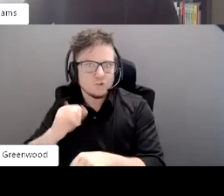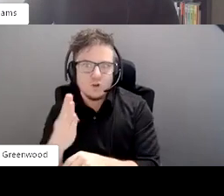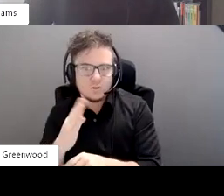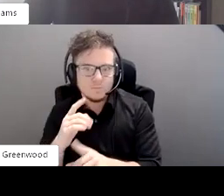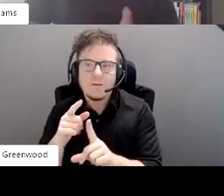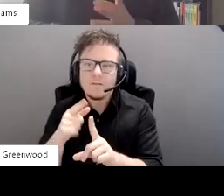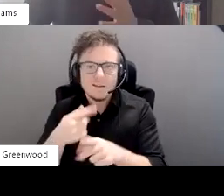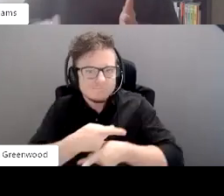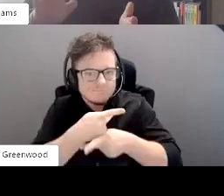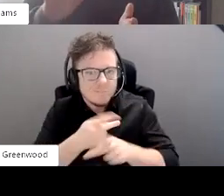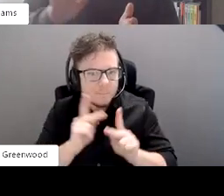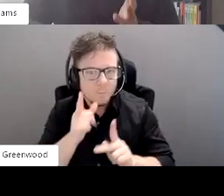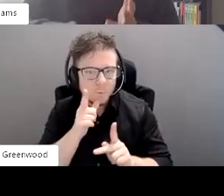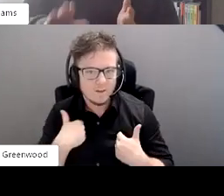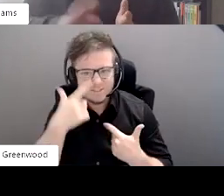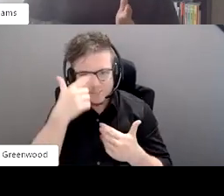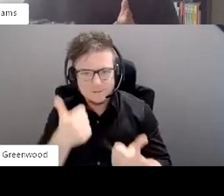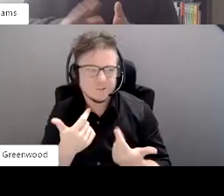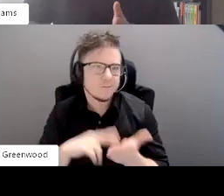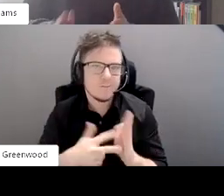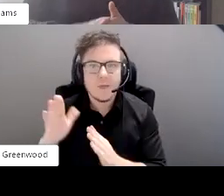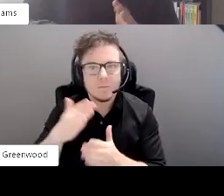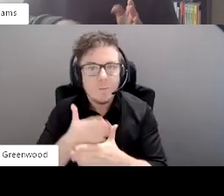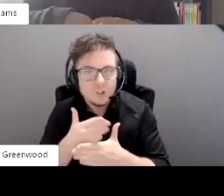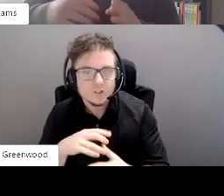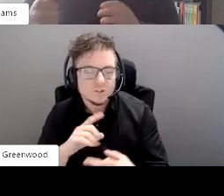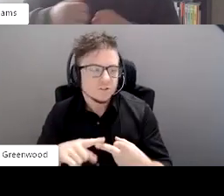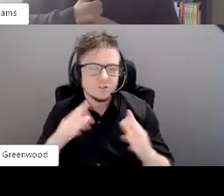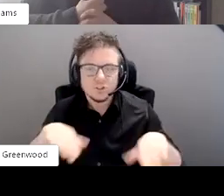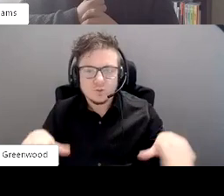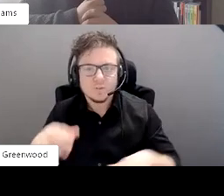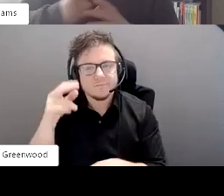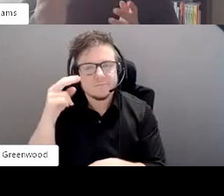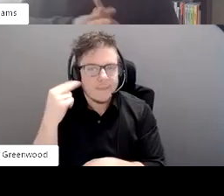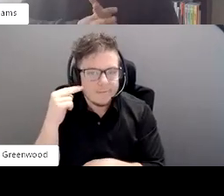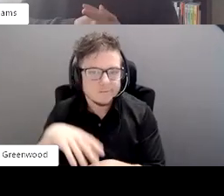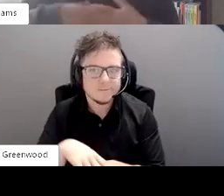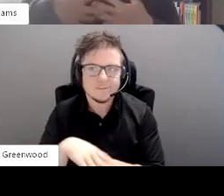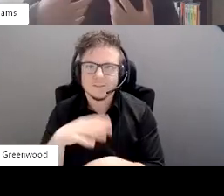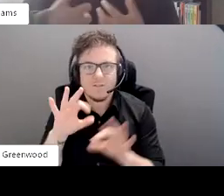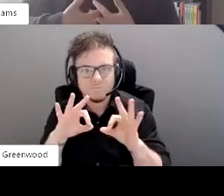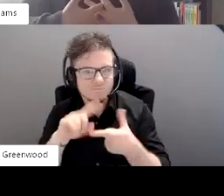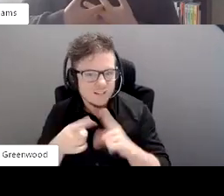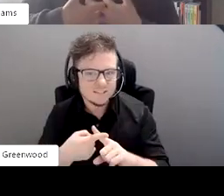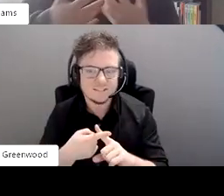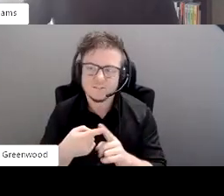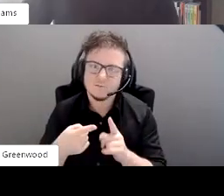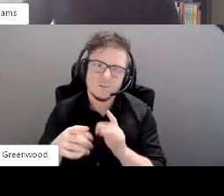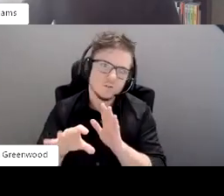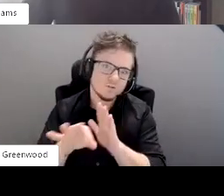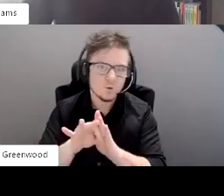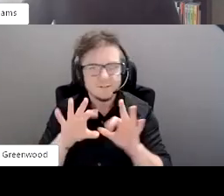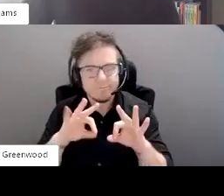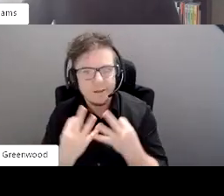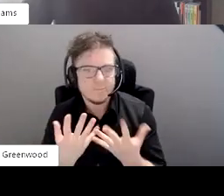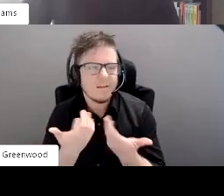living with dementia. So this could be partners, children, nieces, nephews, friends, chosen family, anyone who is supporting a